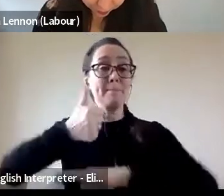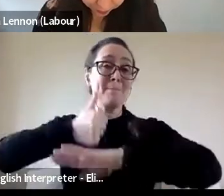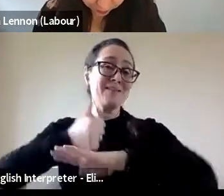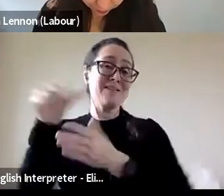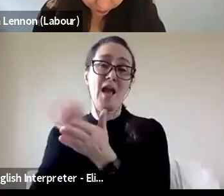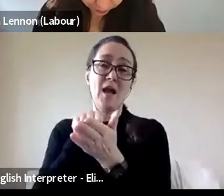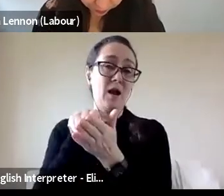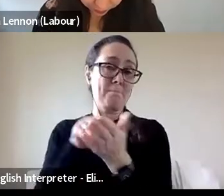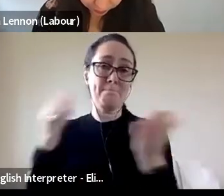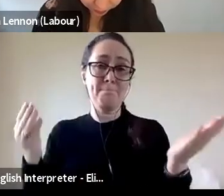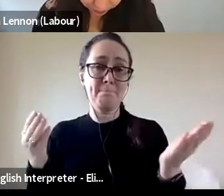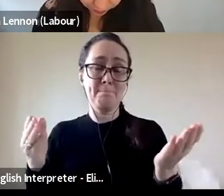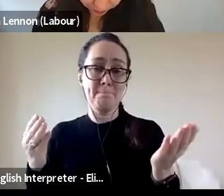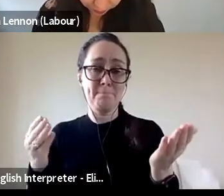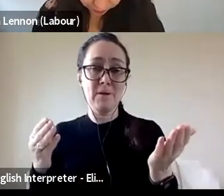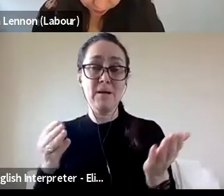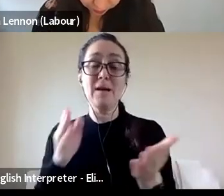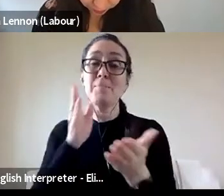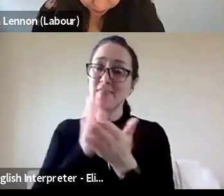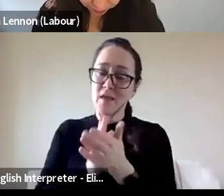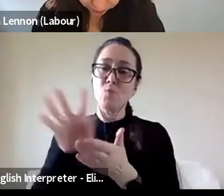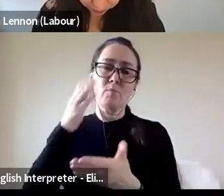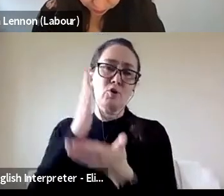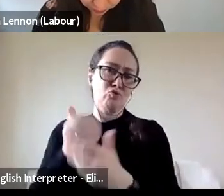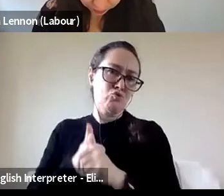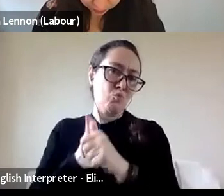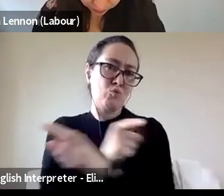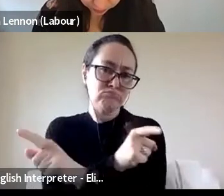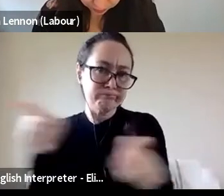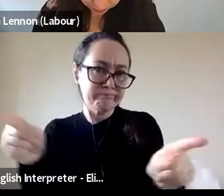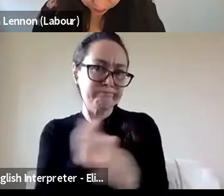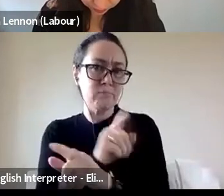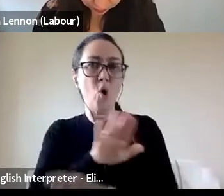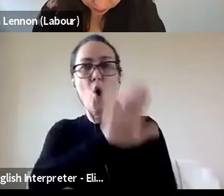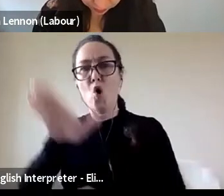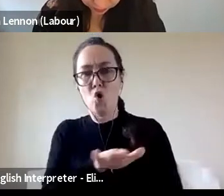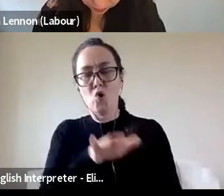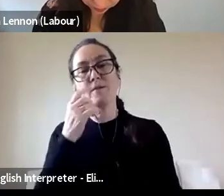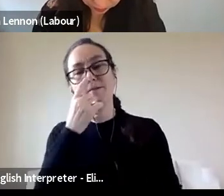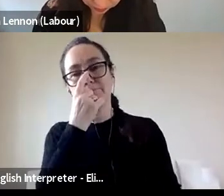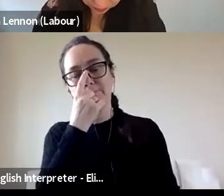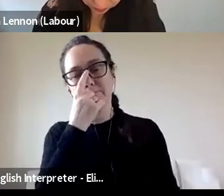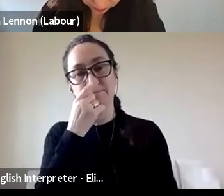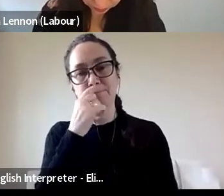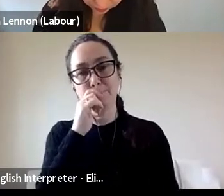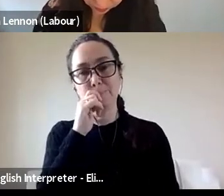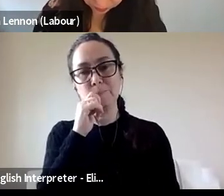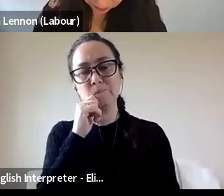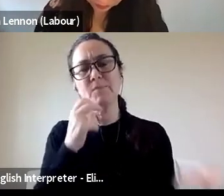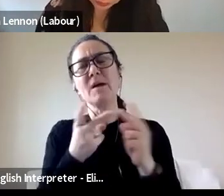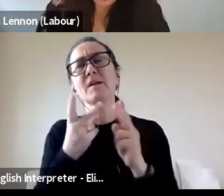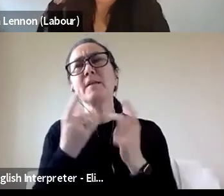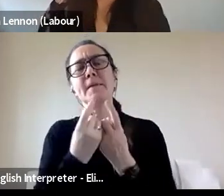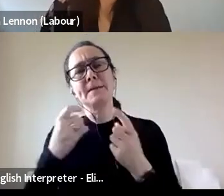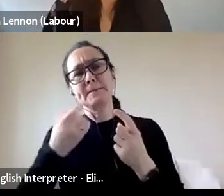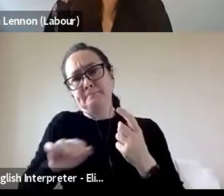that can really give everyone a proper safety net. And one of the things as well that we've been